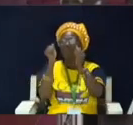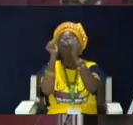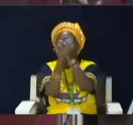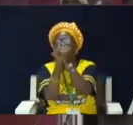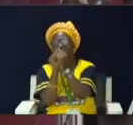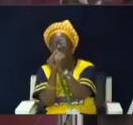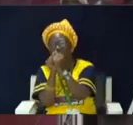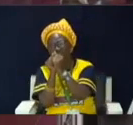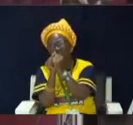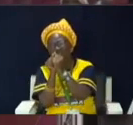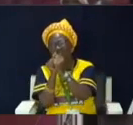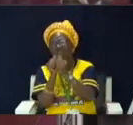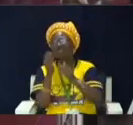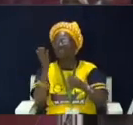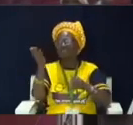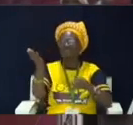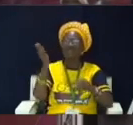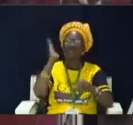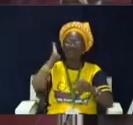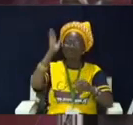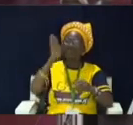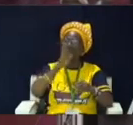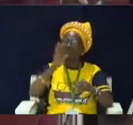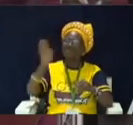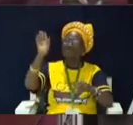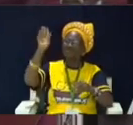there would be nobody beating them